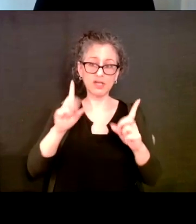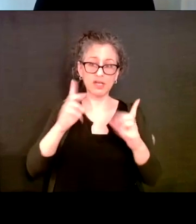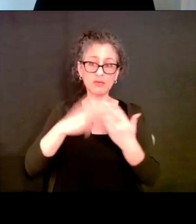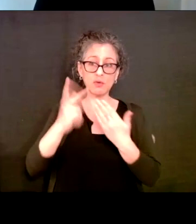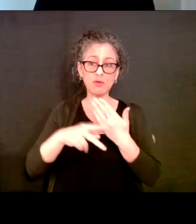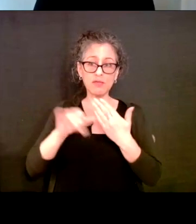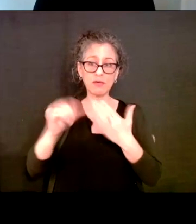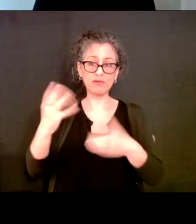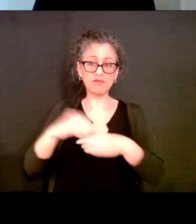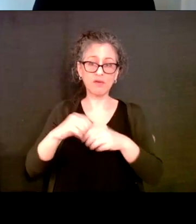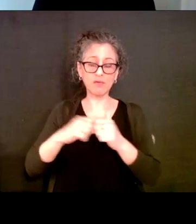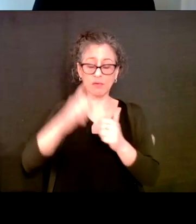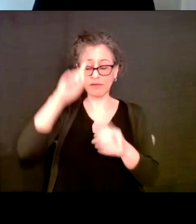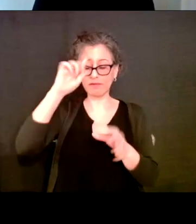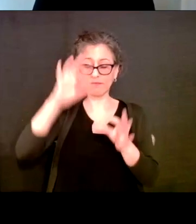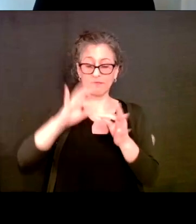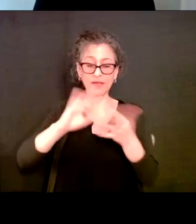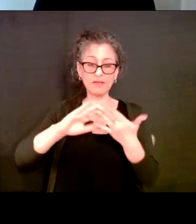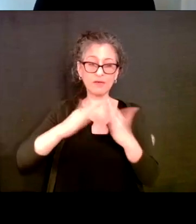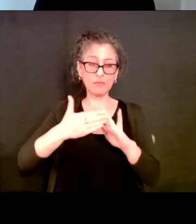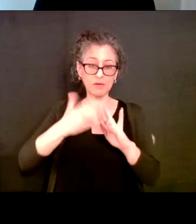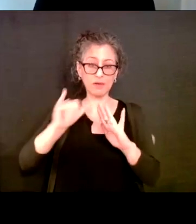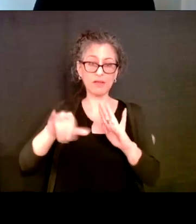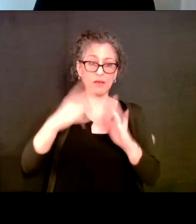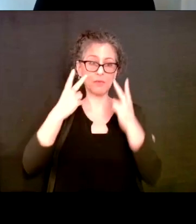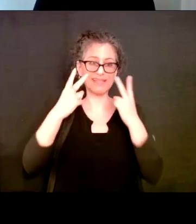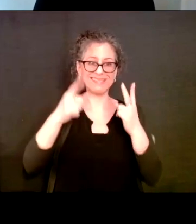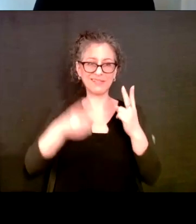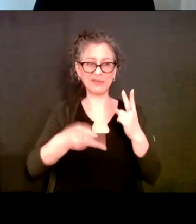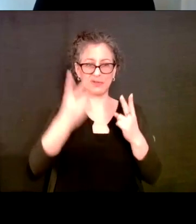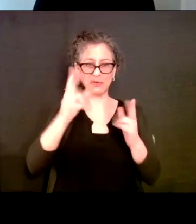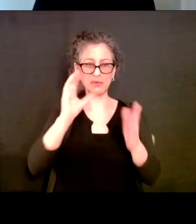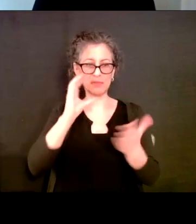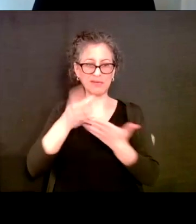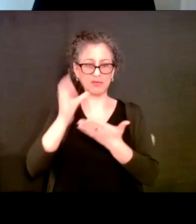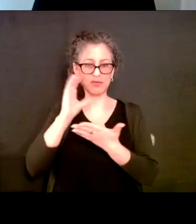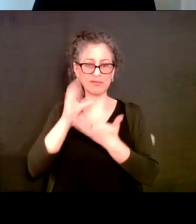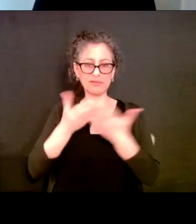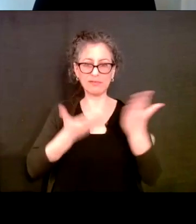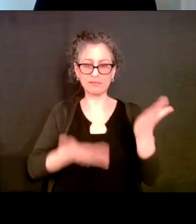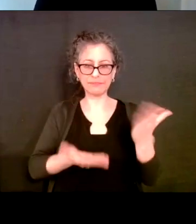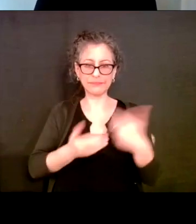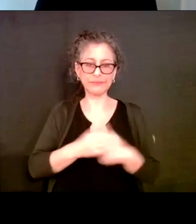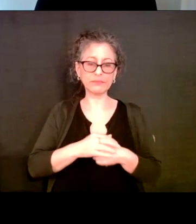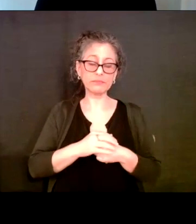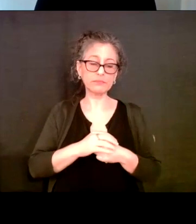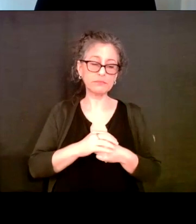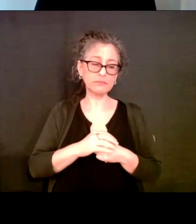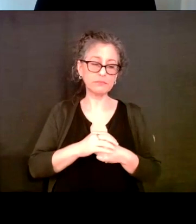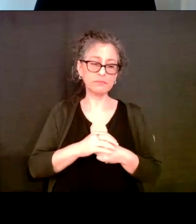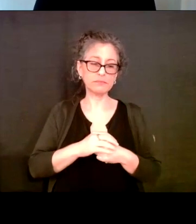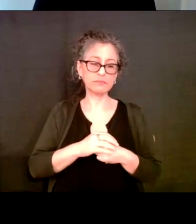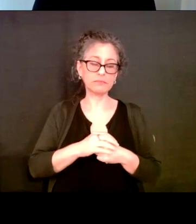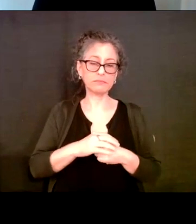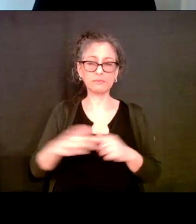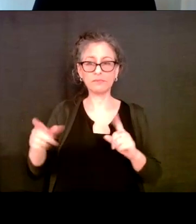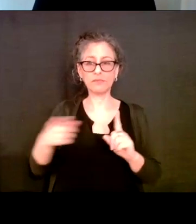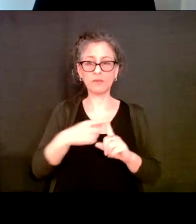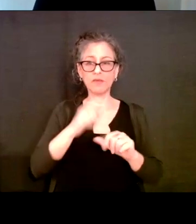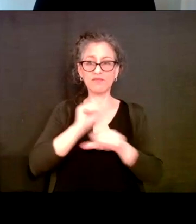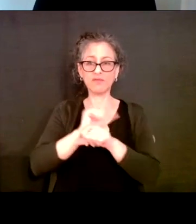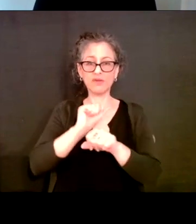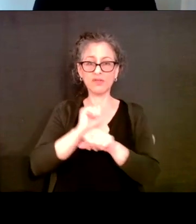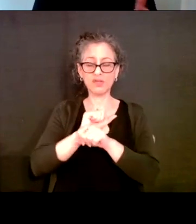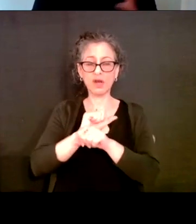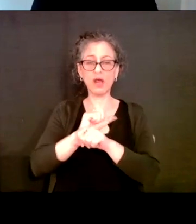faith community that is shown in these two pictures on this slide. Similarly, my first job was in